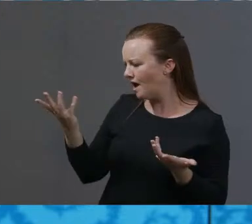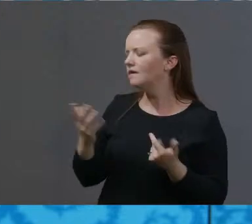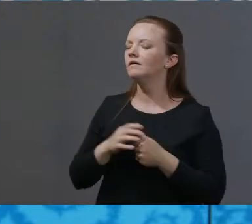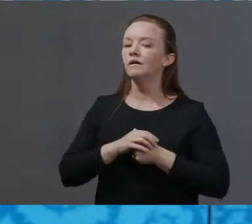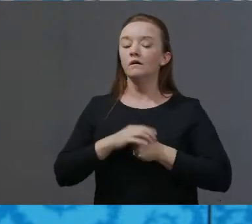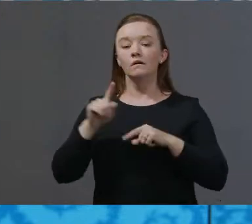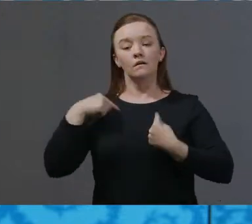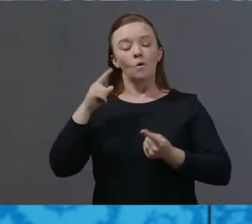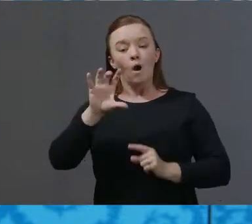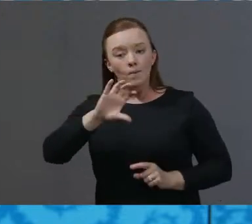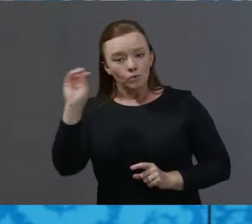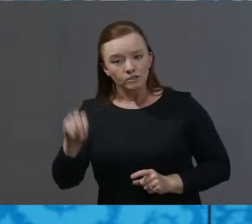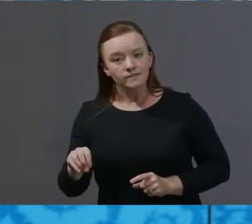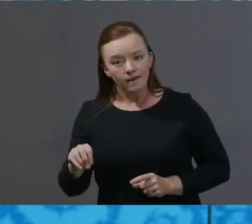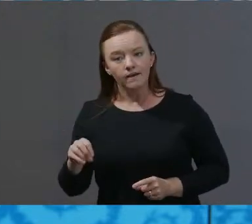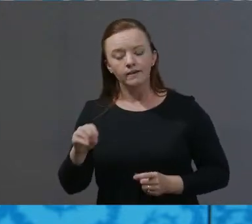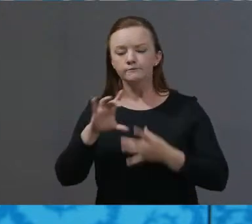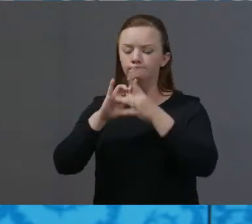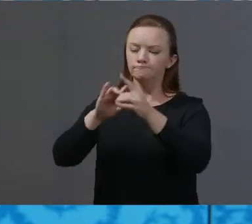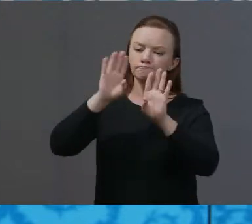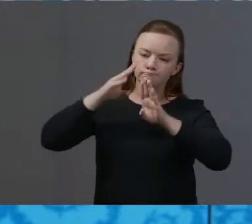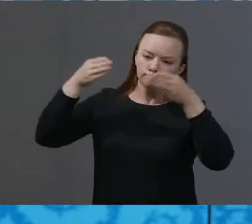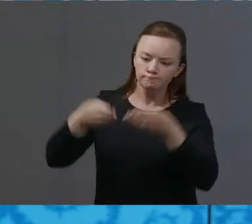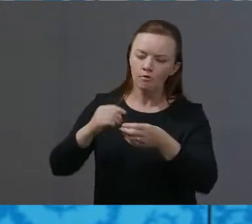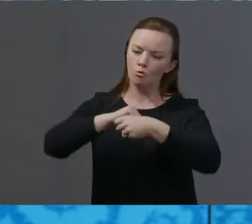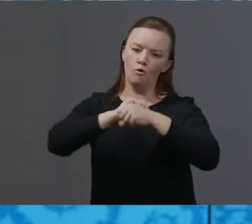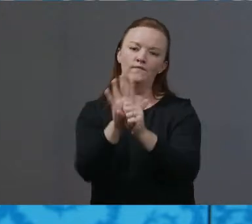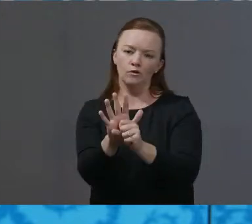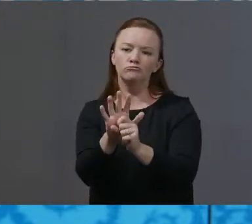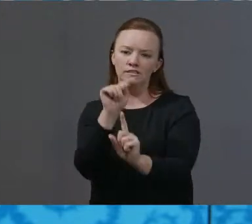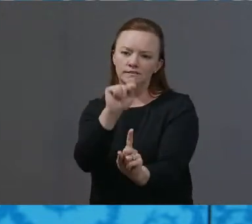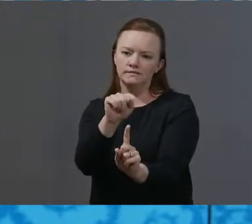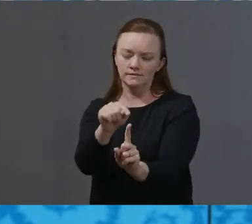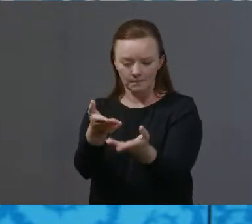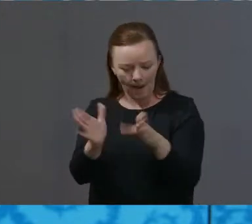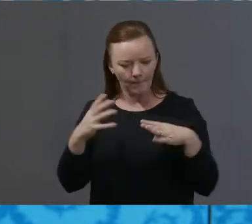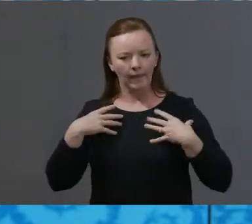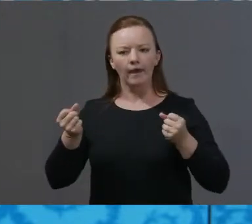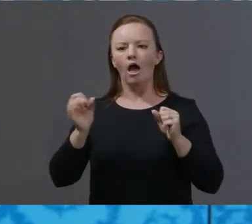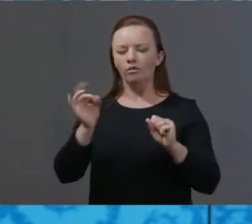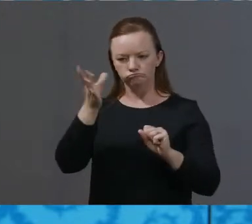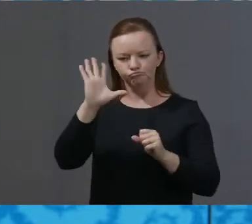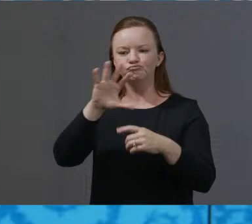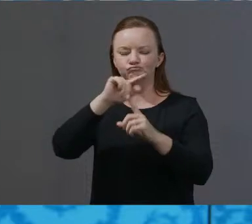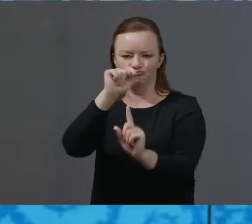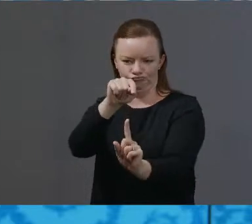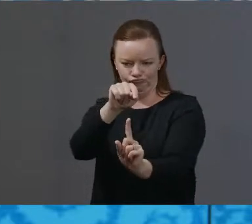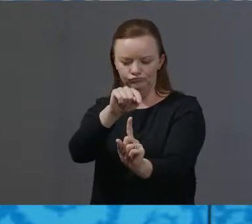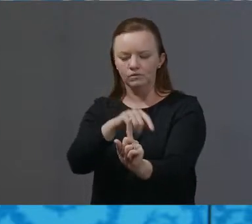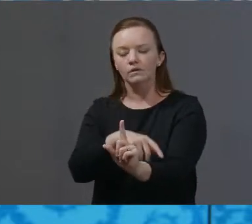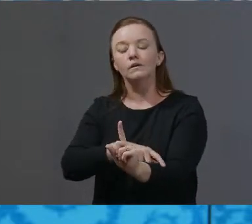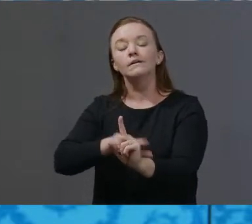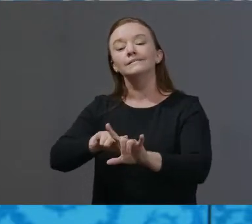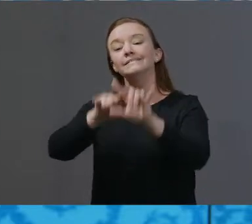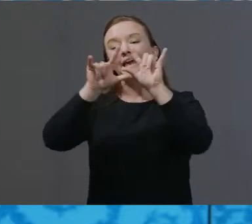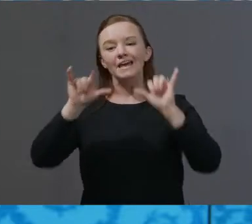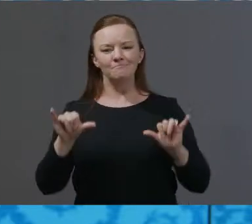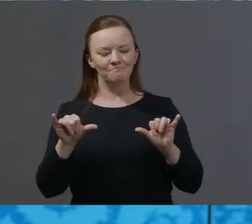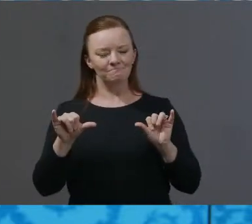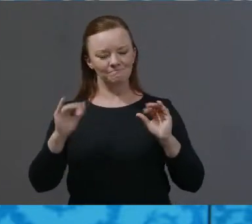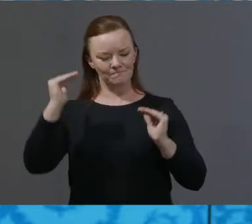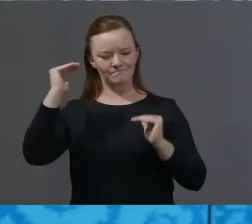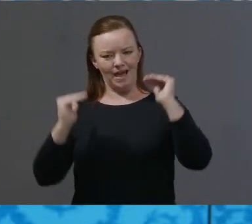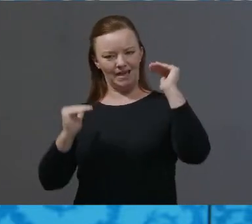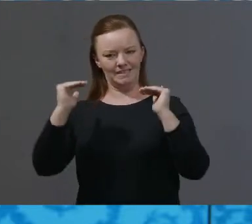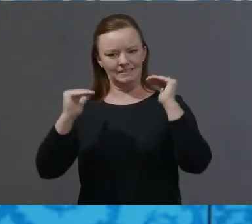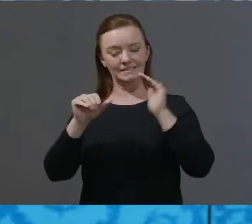100% around COVID-19 and the public health crisis, but also balancing the